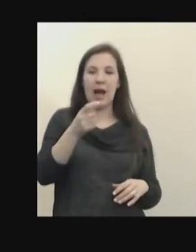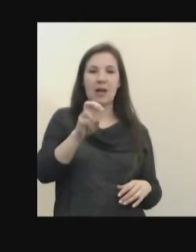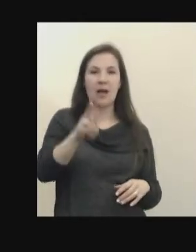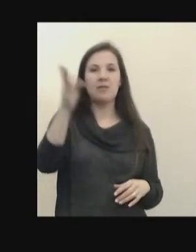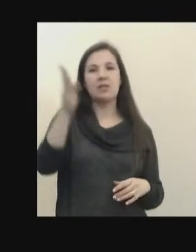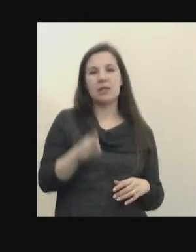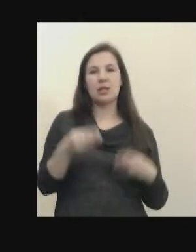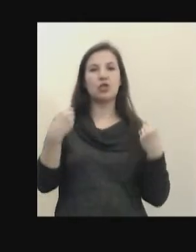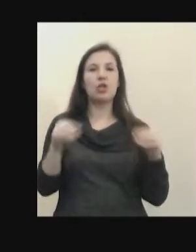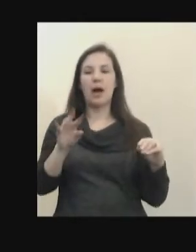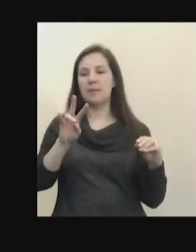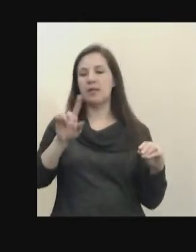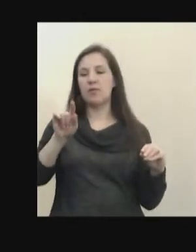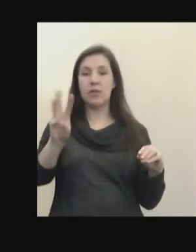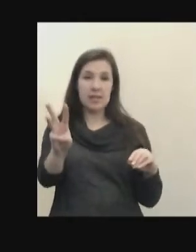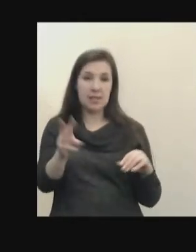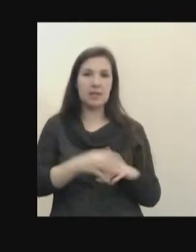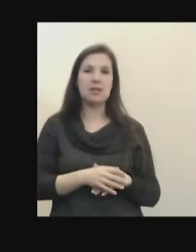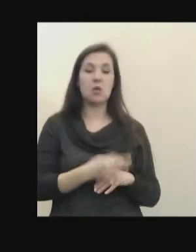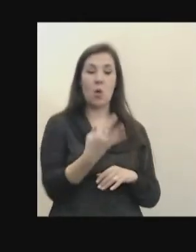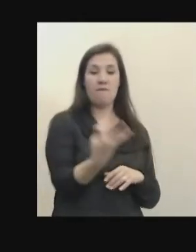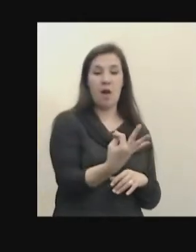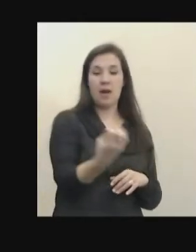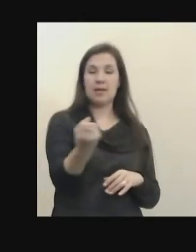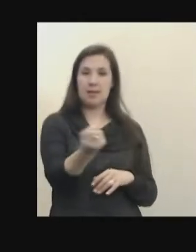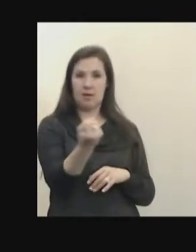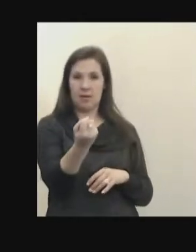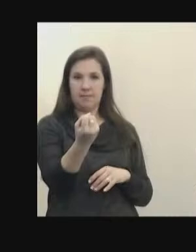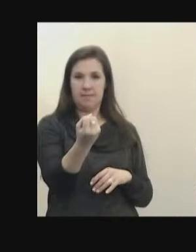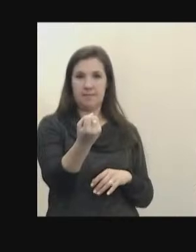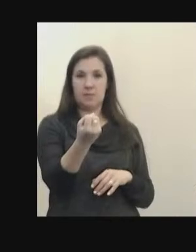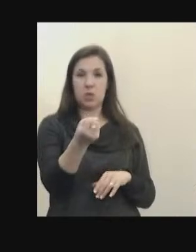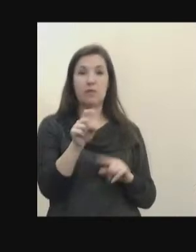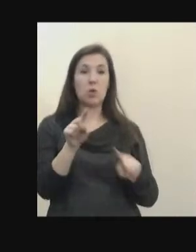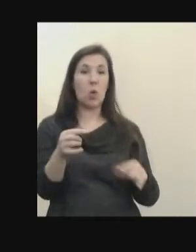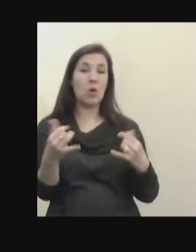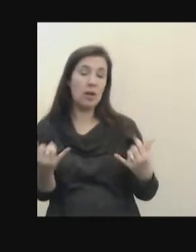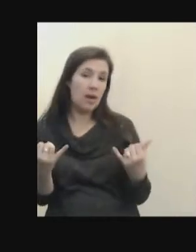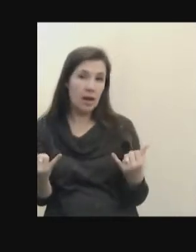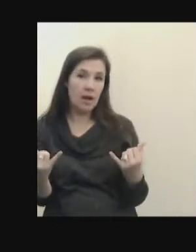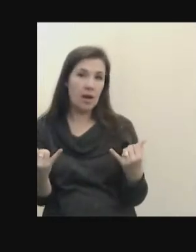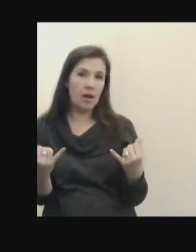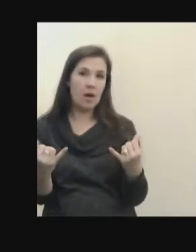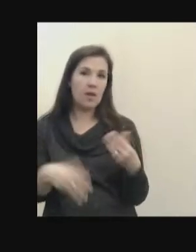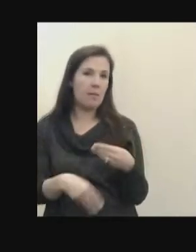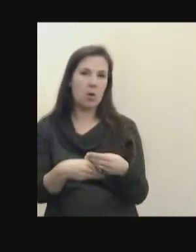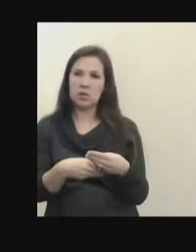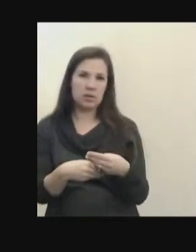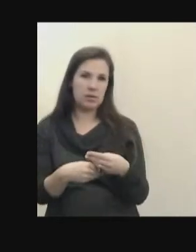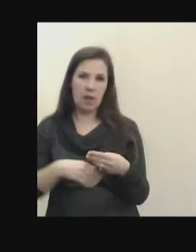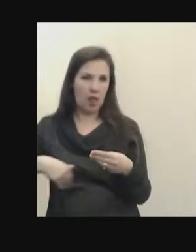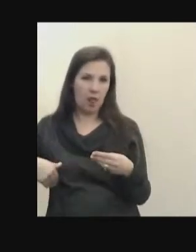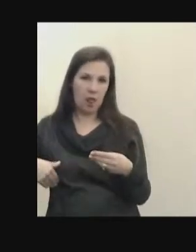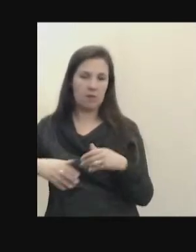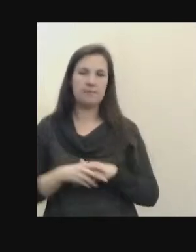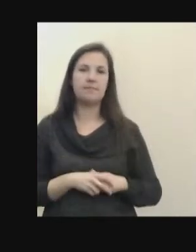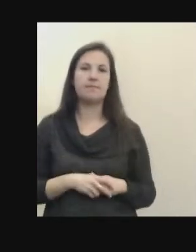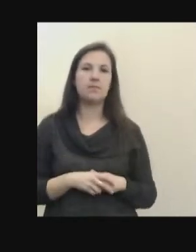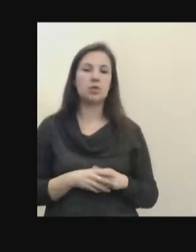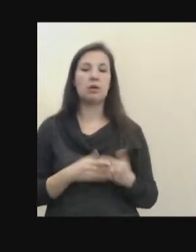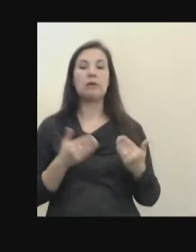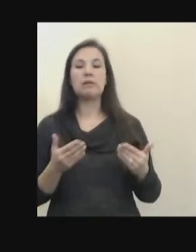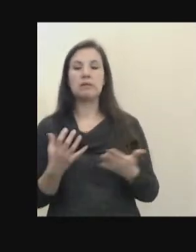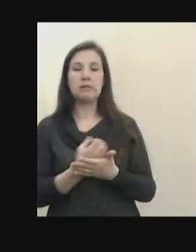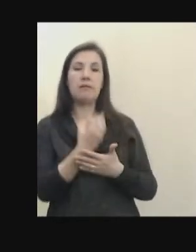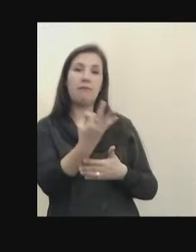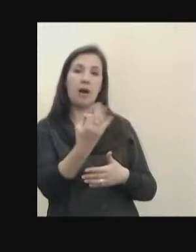amherst.gov/shop716. This is on Friday and Saturday. If you go there right now, the bonus won't be in effect yet. So do it on Friday and Saturday, and then